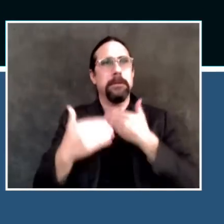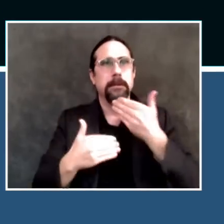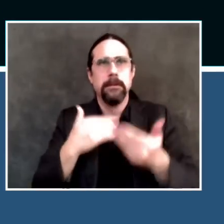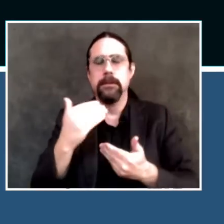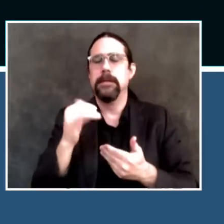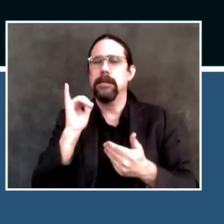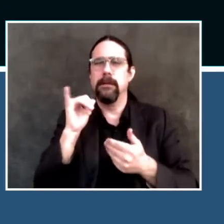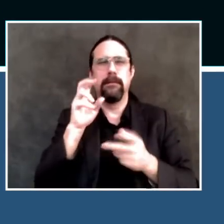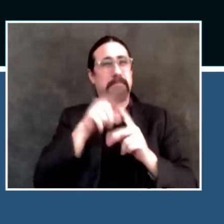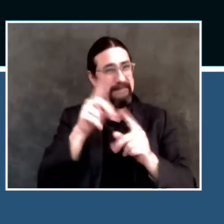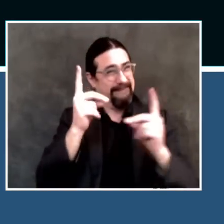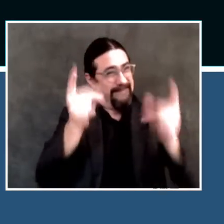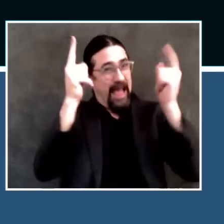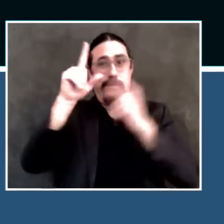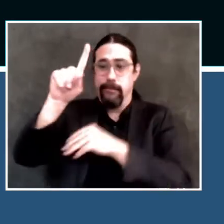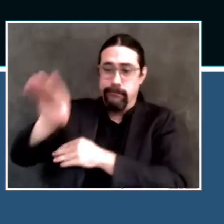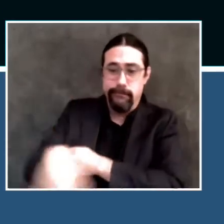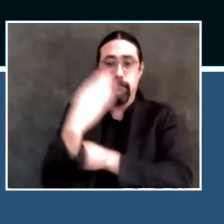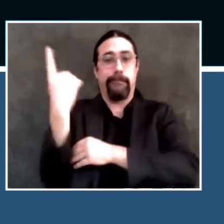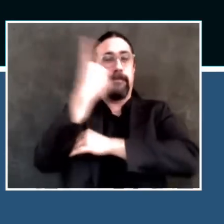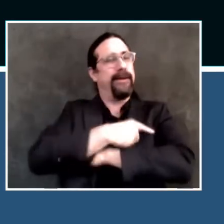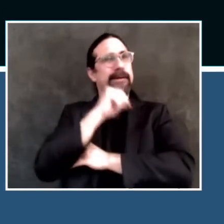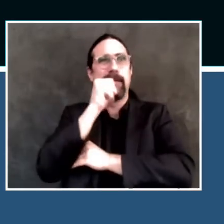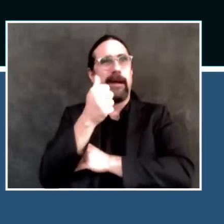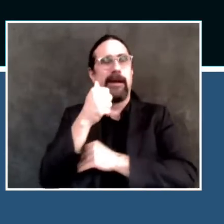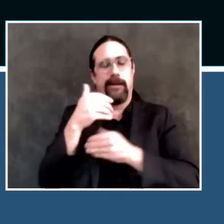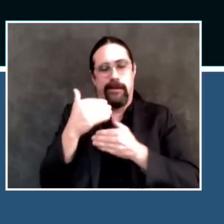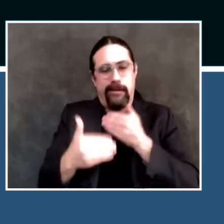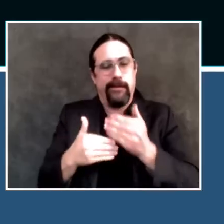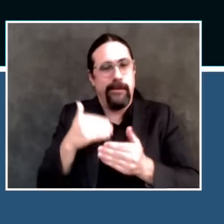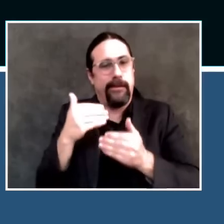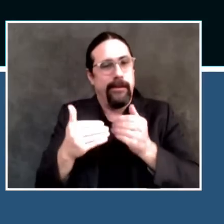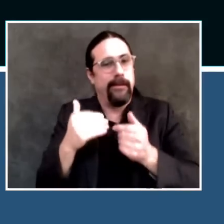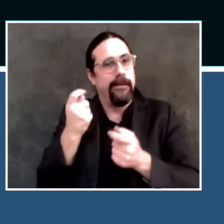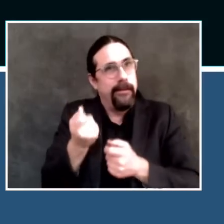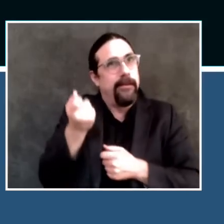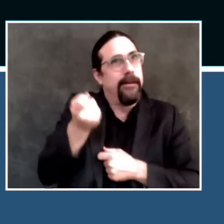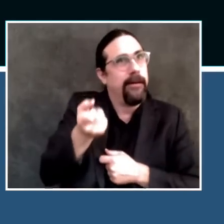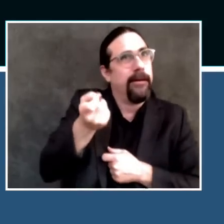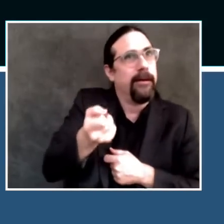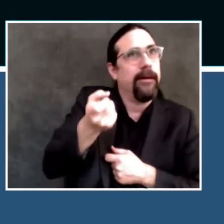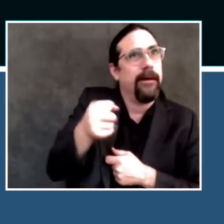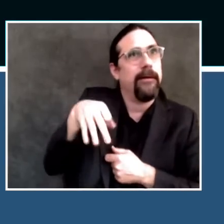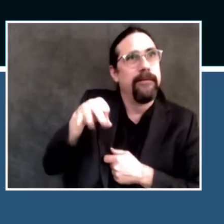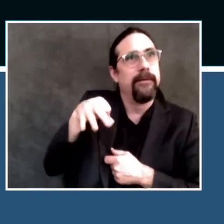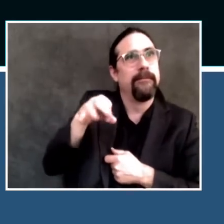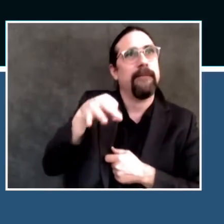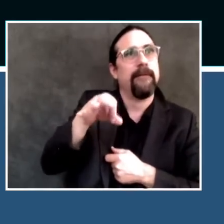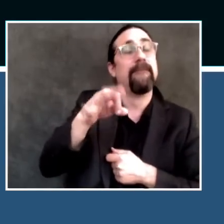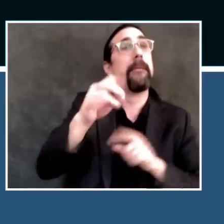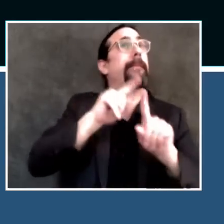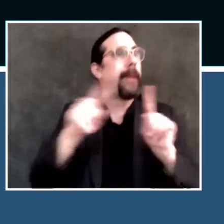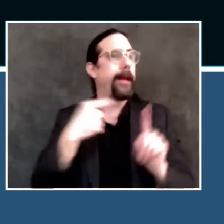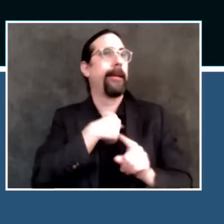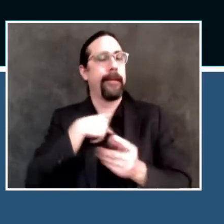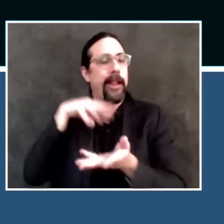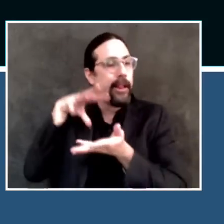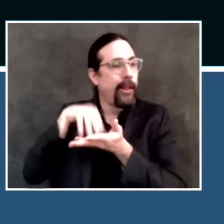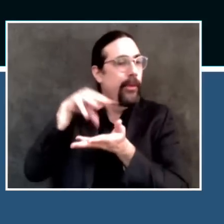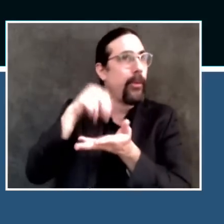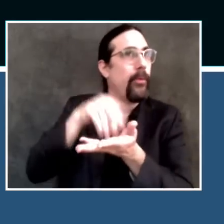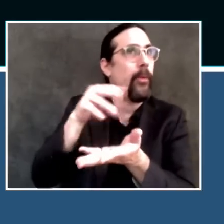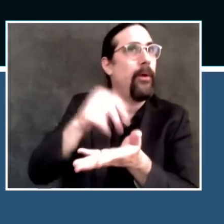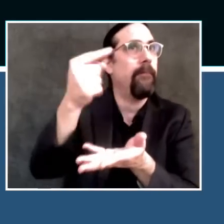So while we're in this phase, the toughest phase is the time to plan for the next phase when things start to get better, and to lay out the